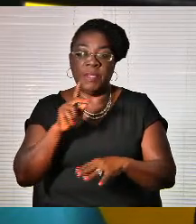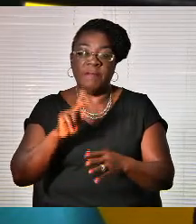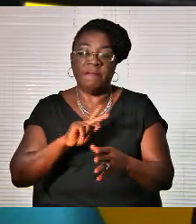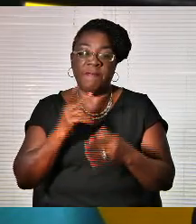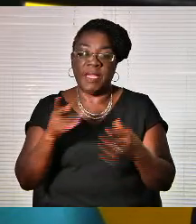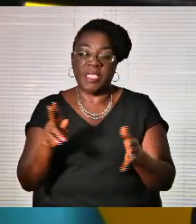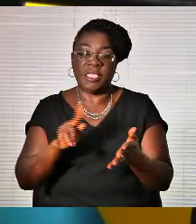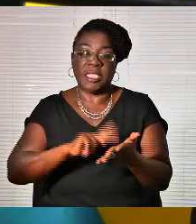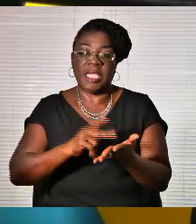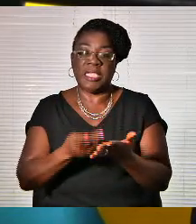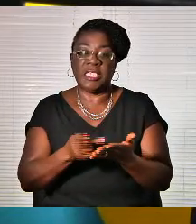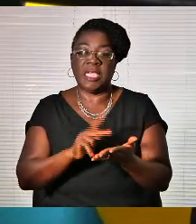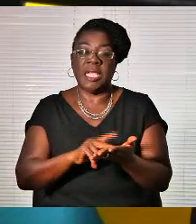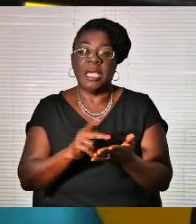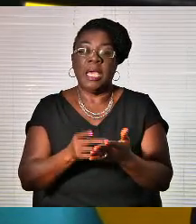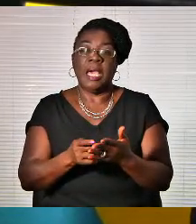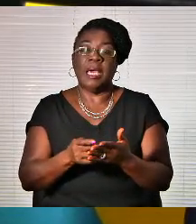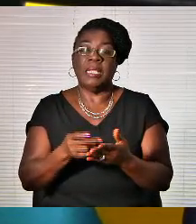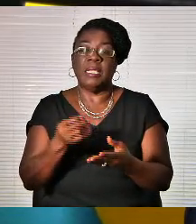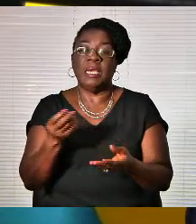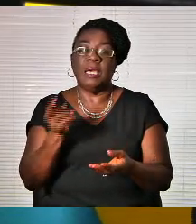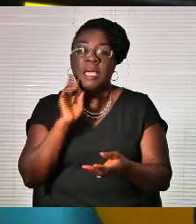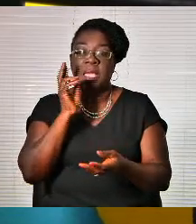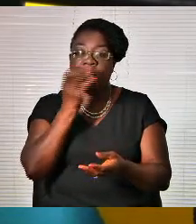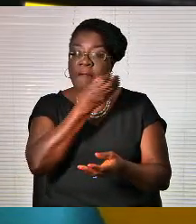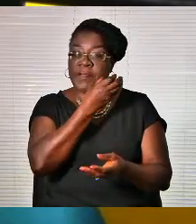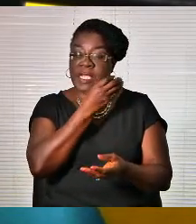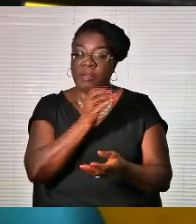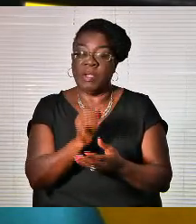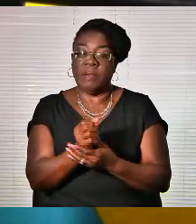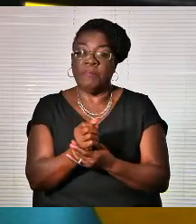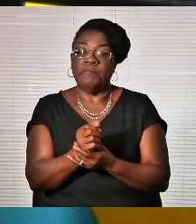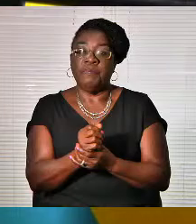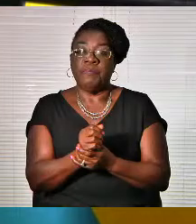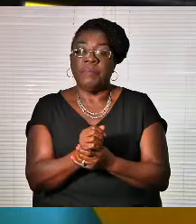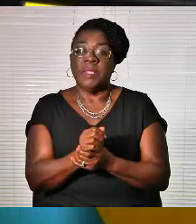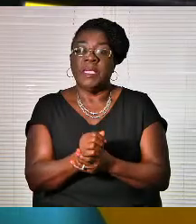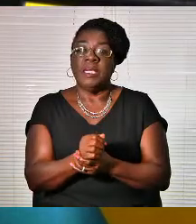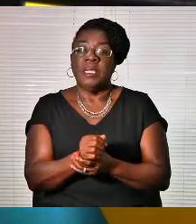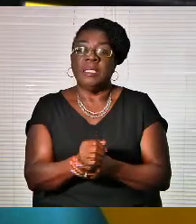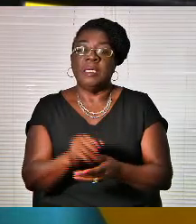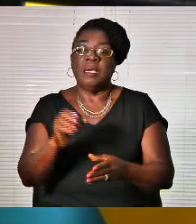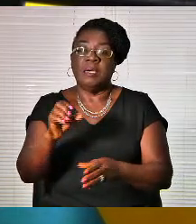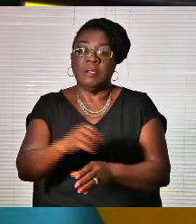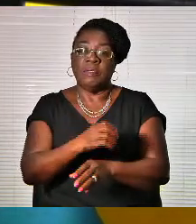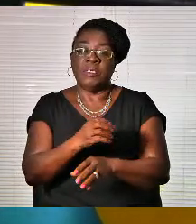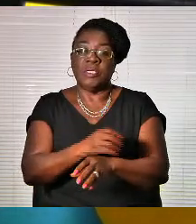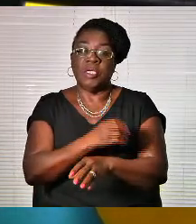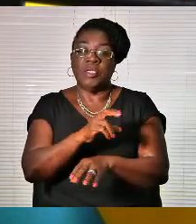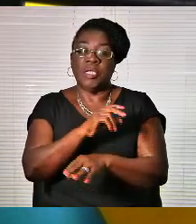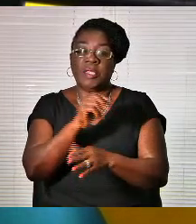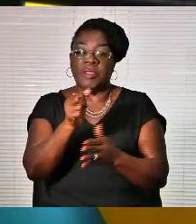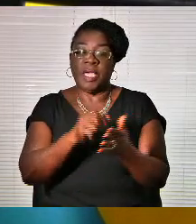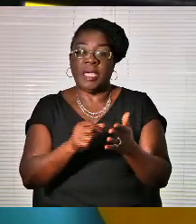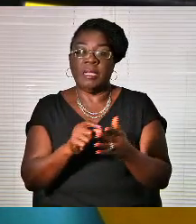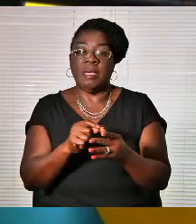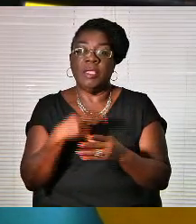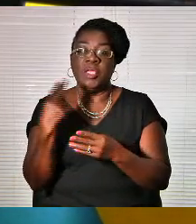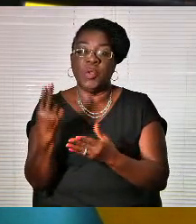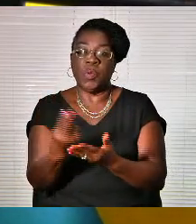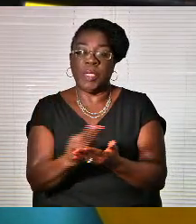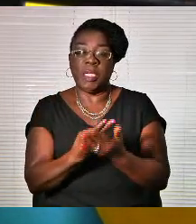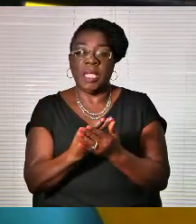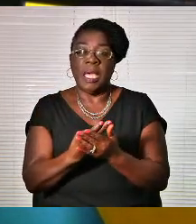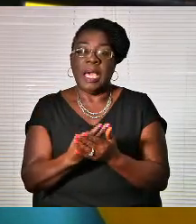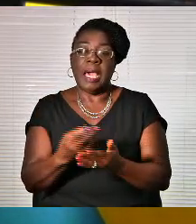and cafeteria. The container operating theater suites, post-anesthesia unit,